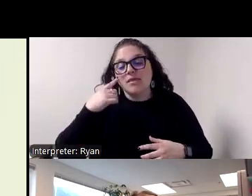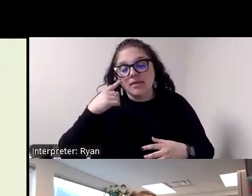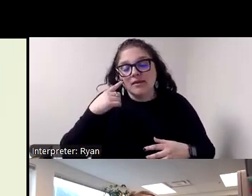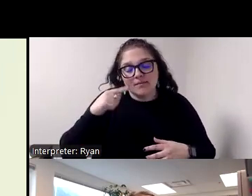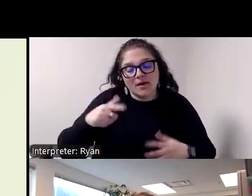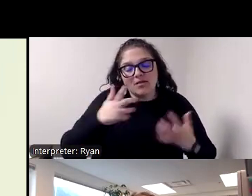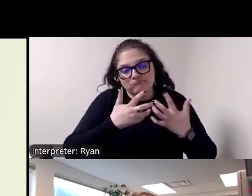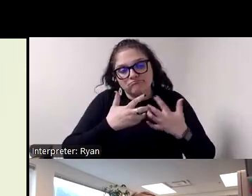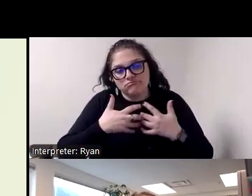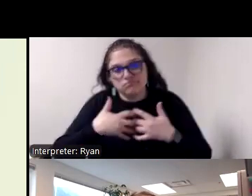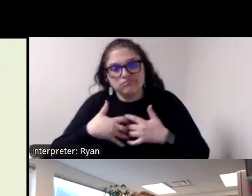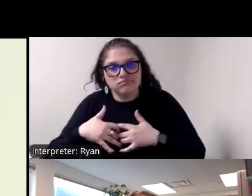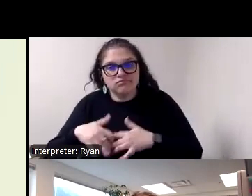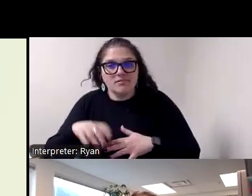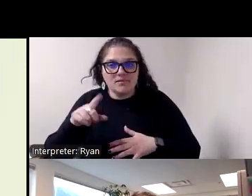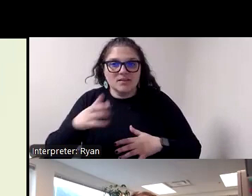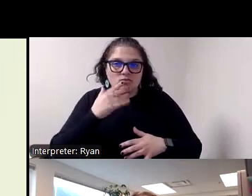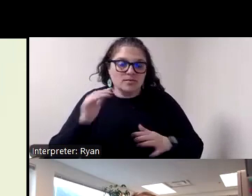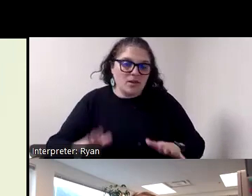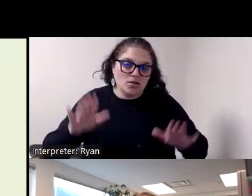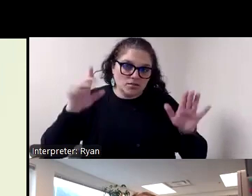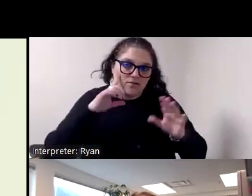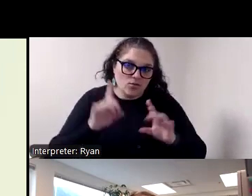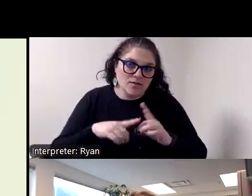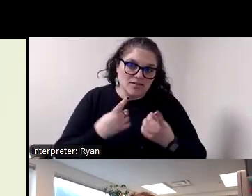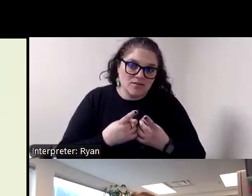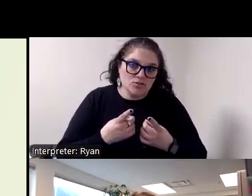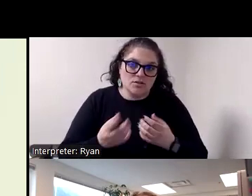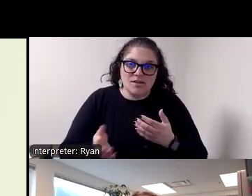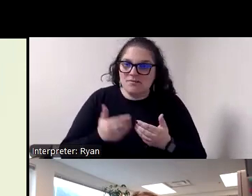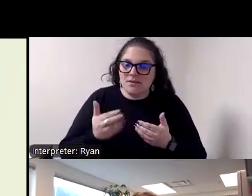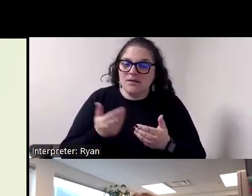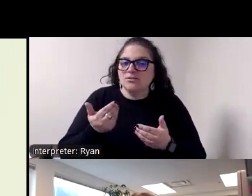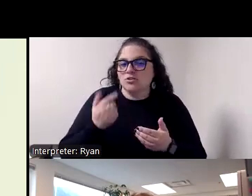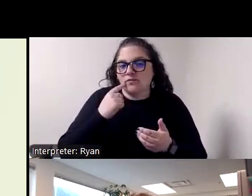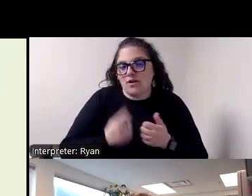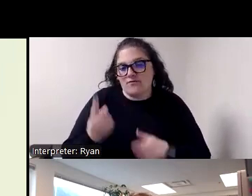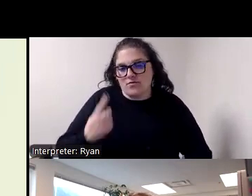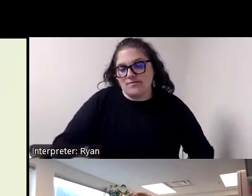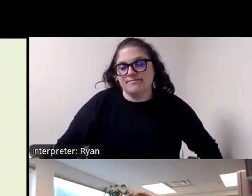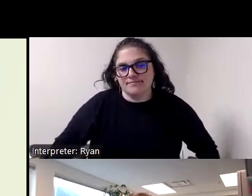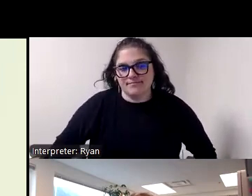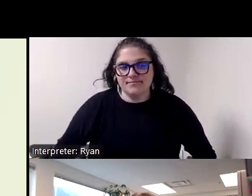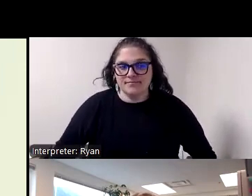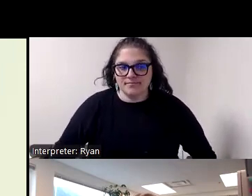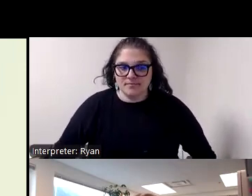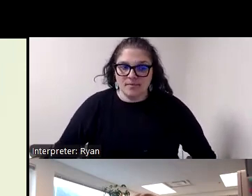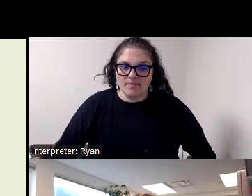hang of things, then this is going to be great for the division and make things a lot easier for everybody.